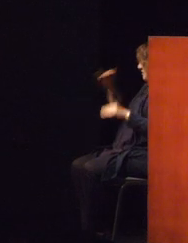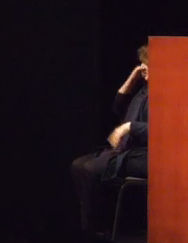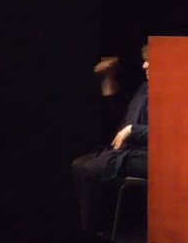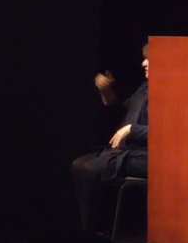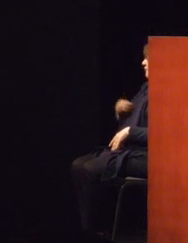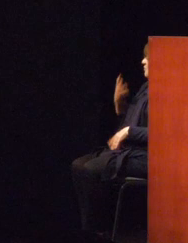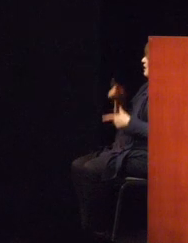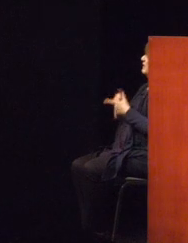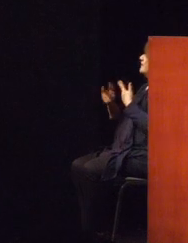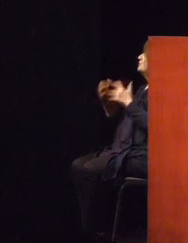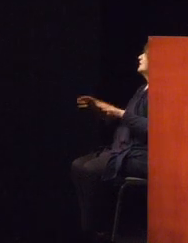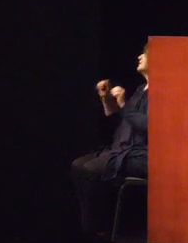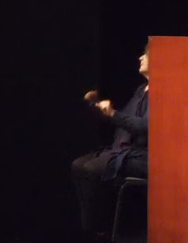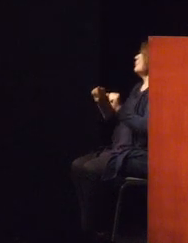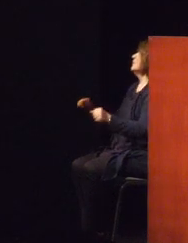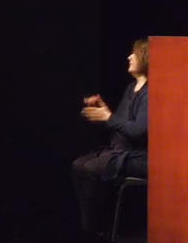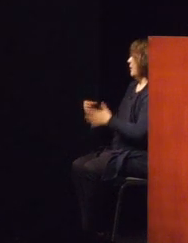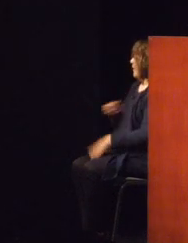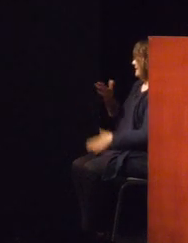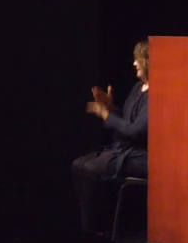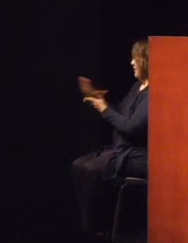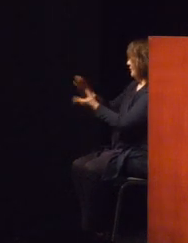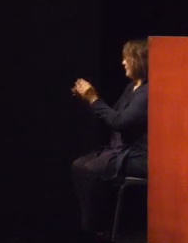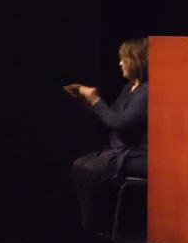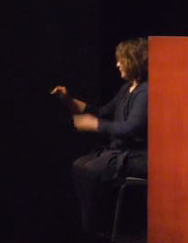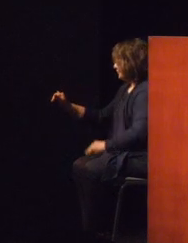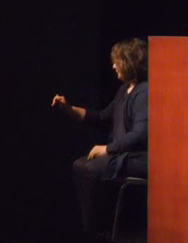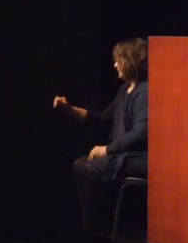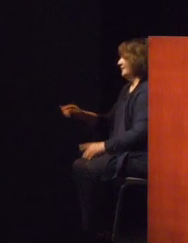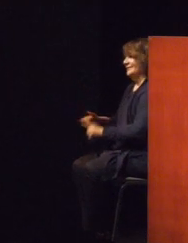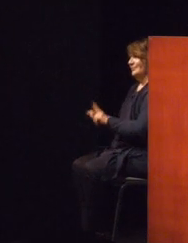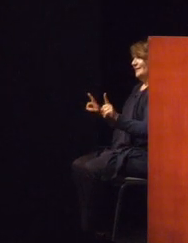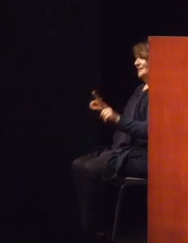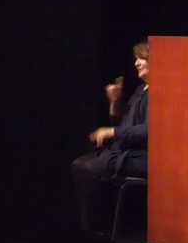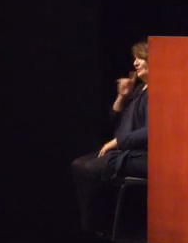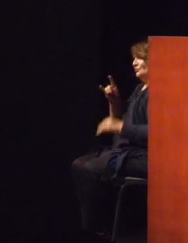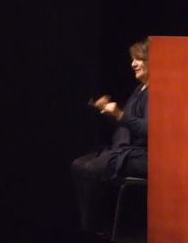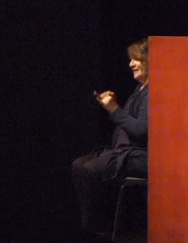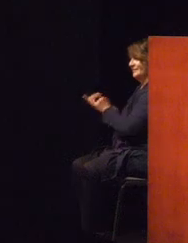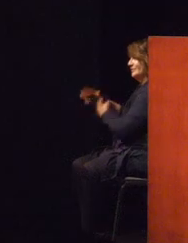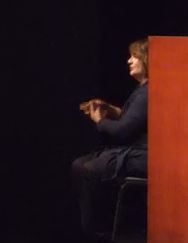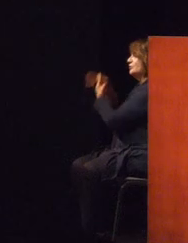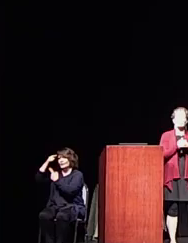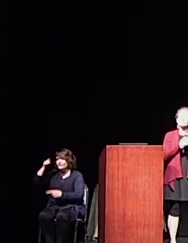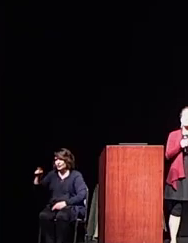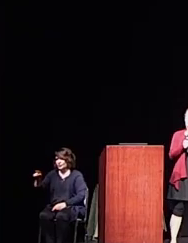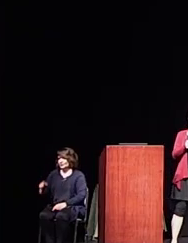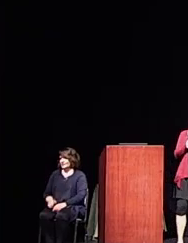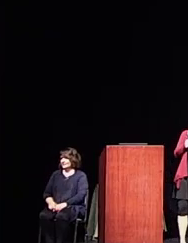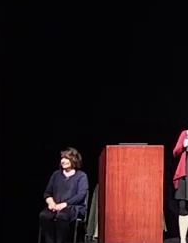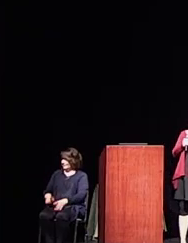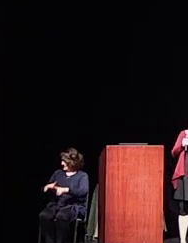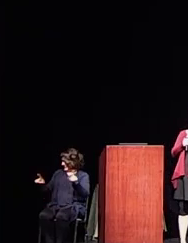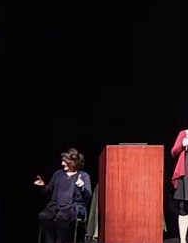white, chances are good whiteness is also part of your story. But it's going to be very individual and unique to you. But